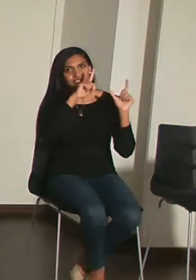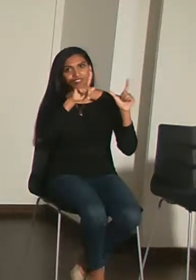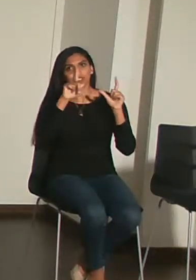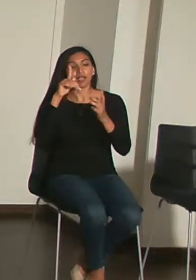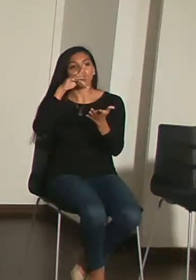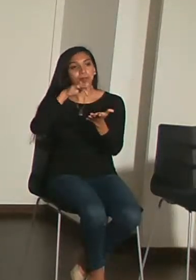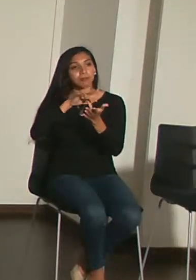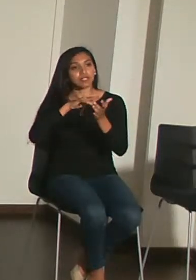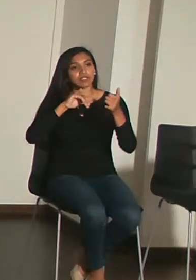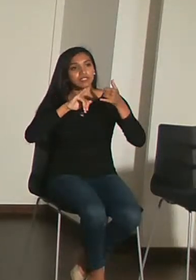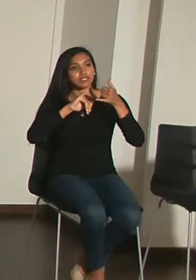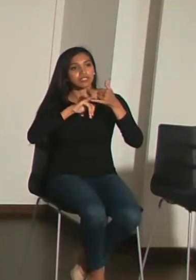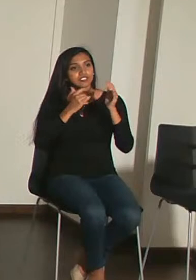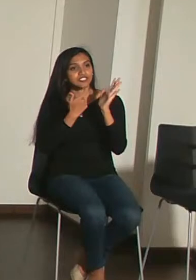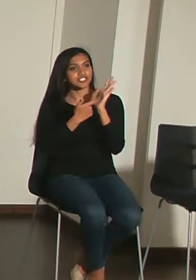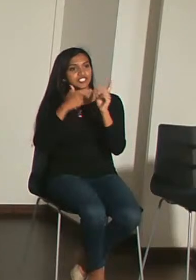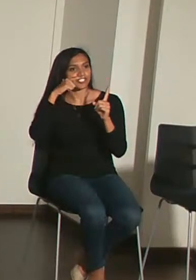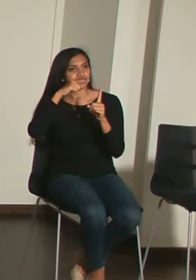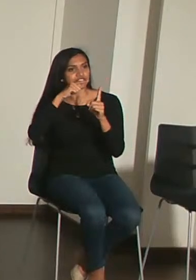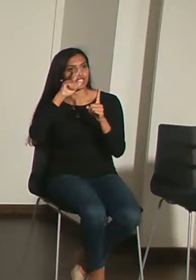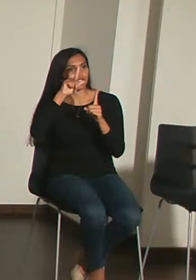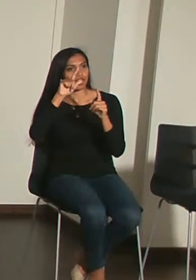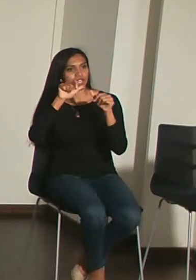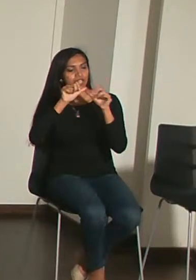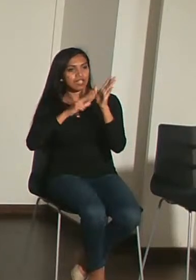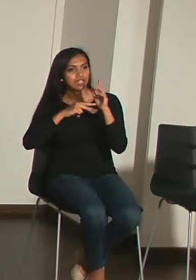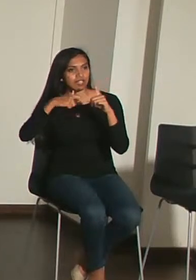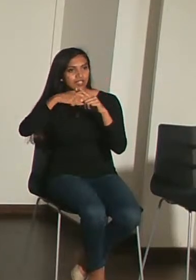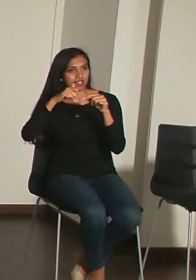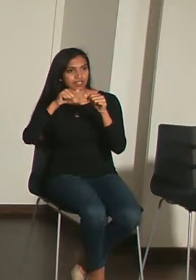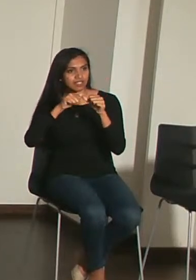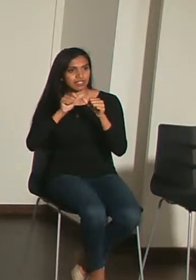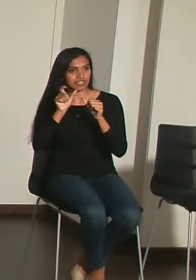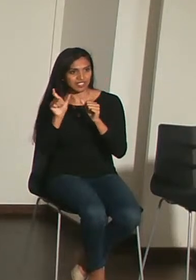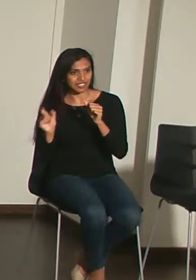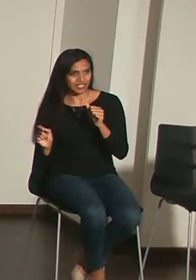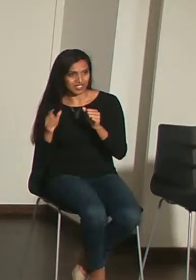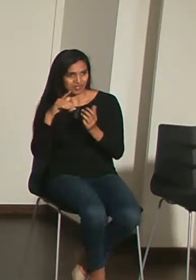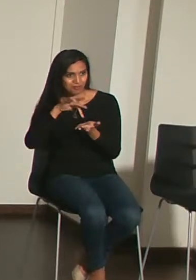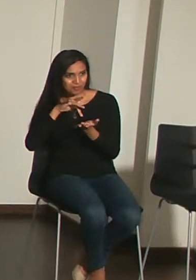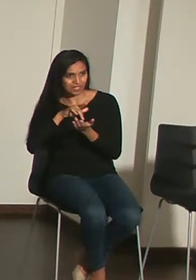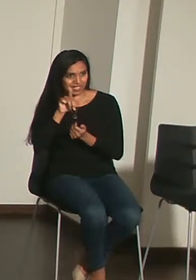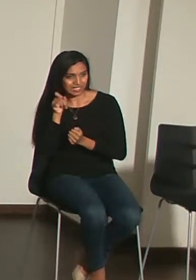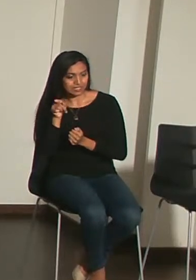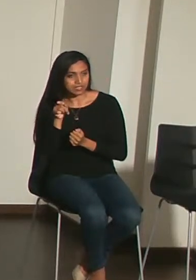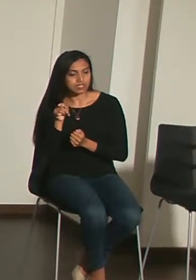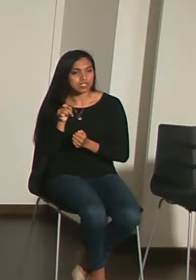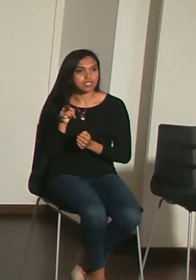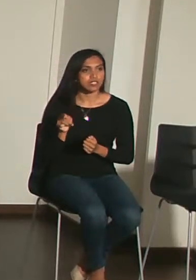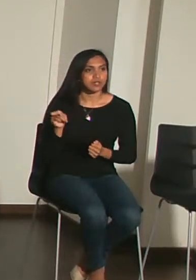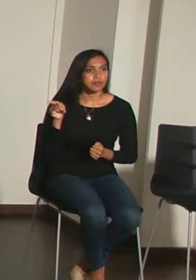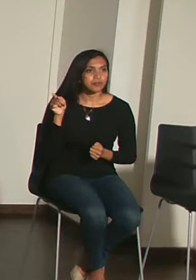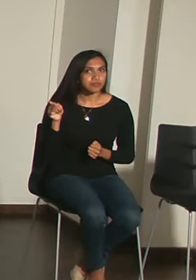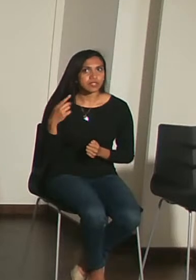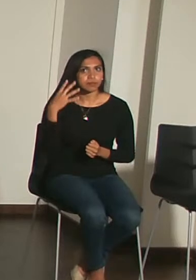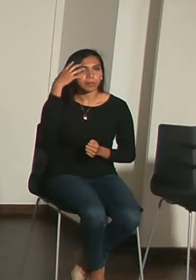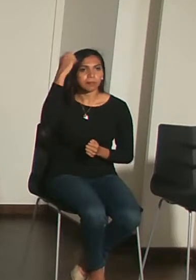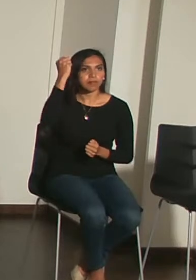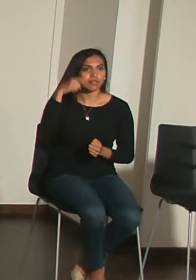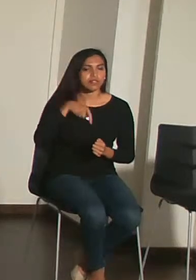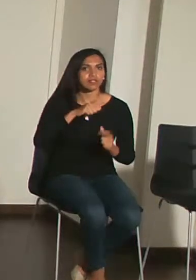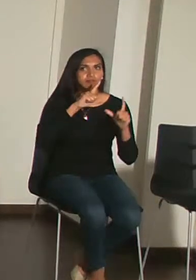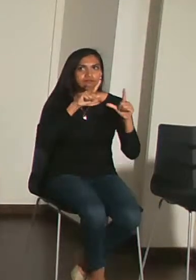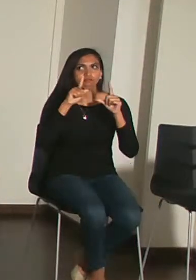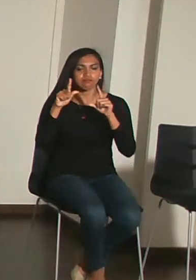have skyrocketed. And then people kept asking, but I need something to remember this